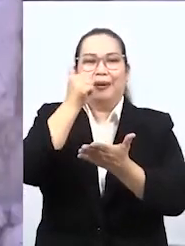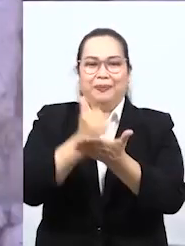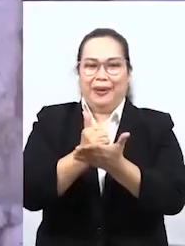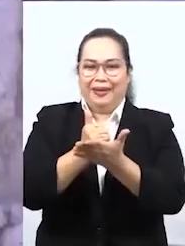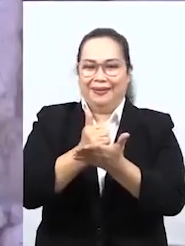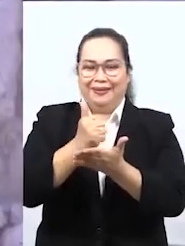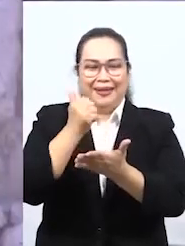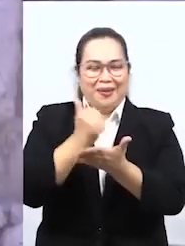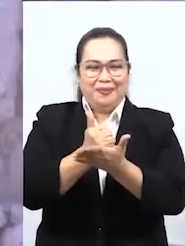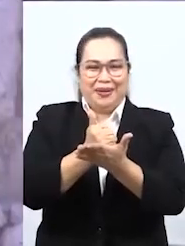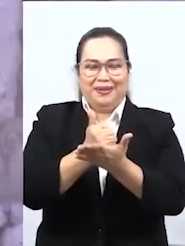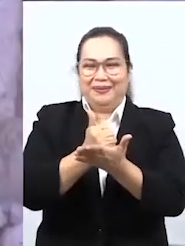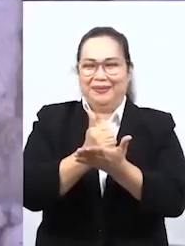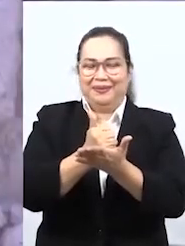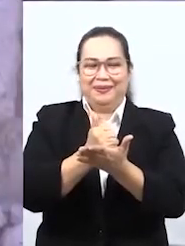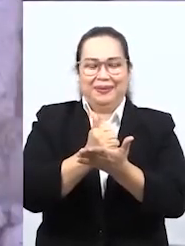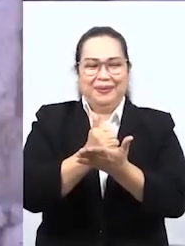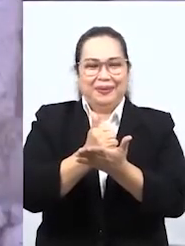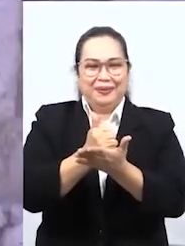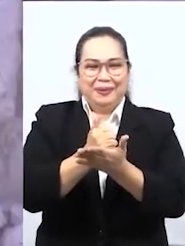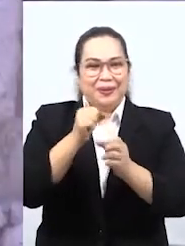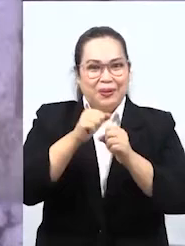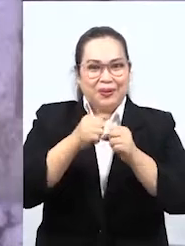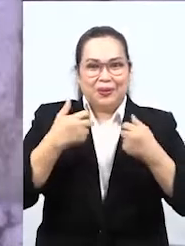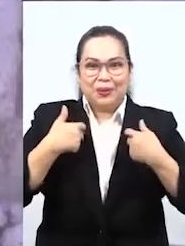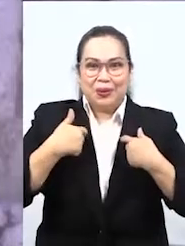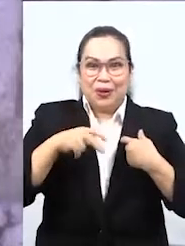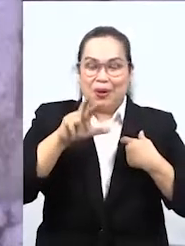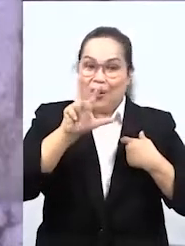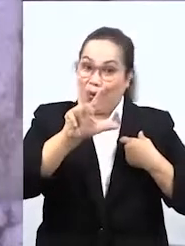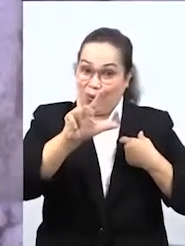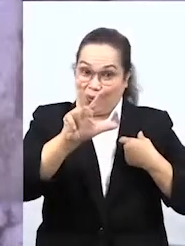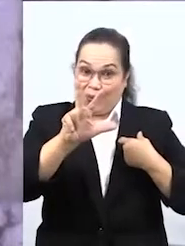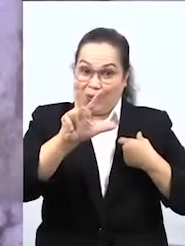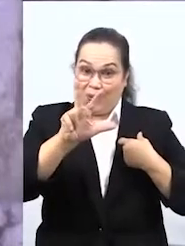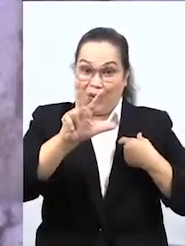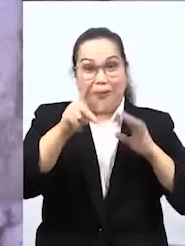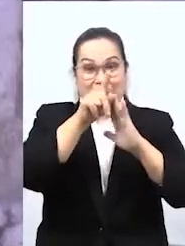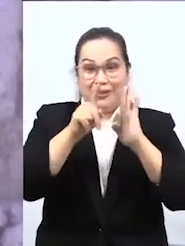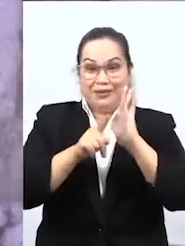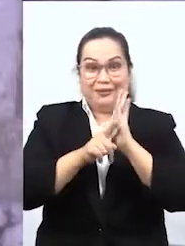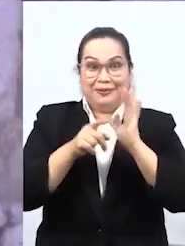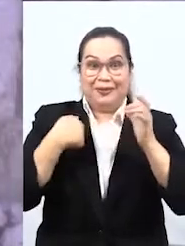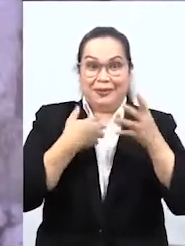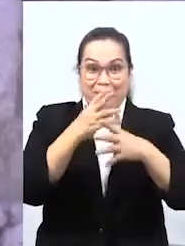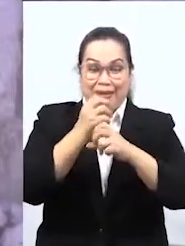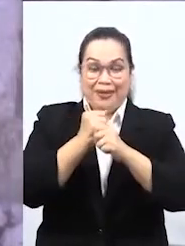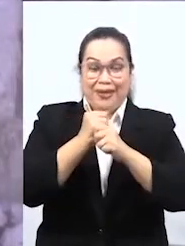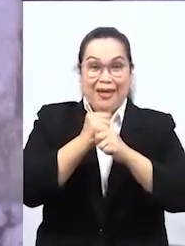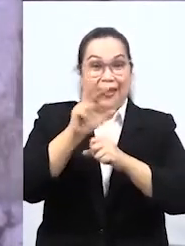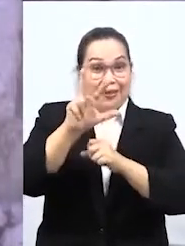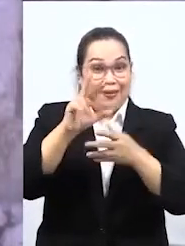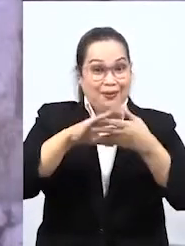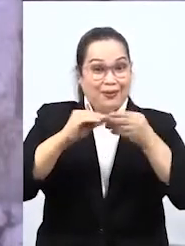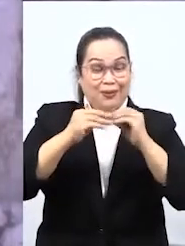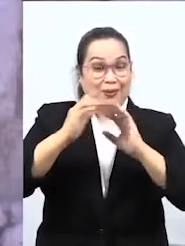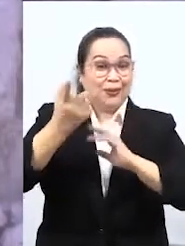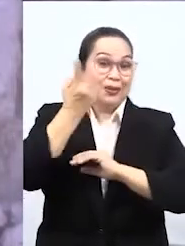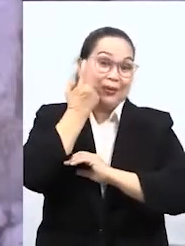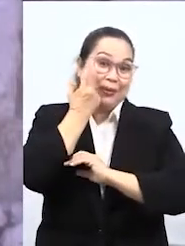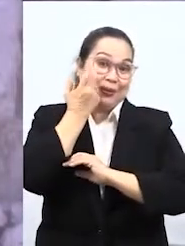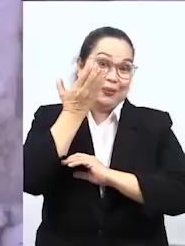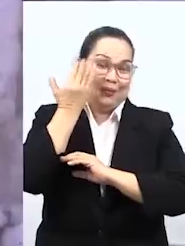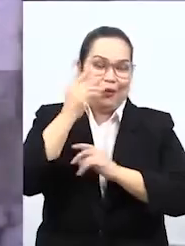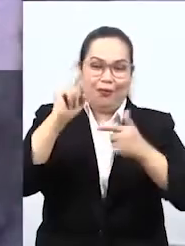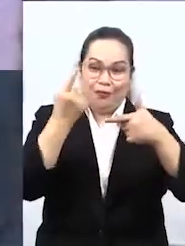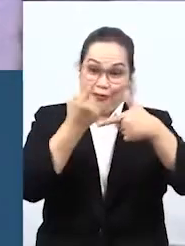and amen so there are at least three principles that we can get from the story we read a while ago and this is the